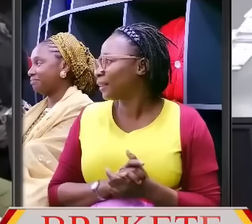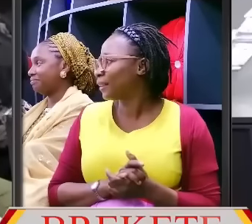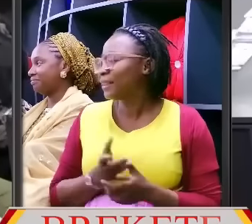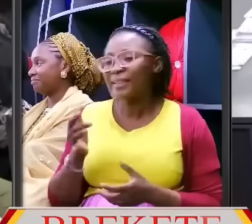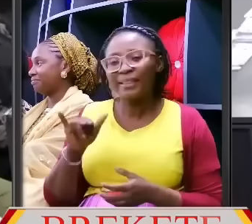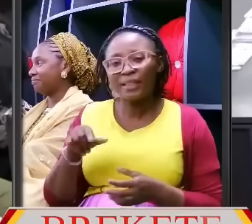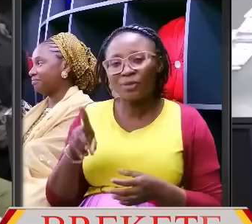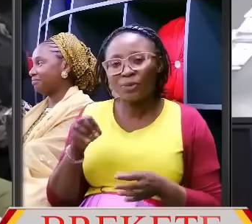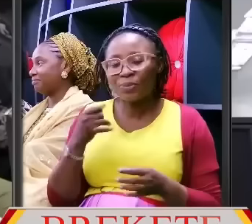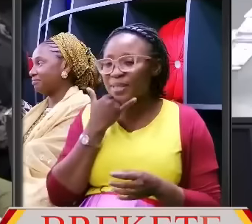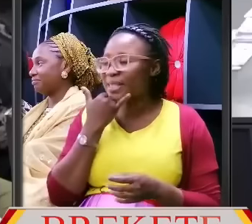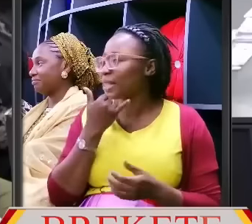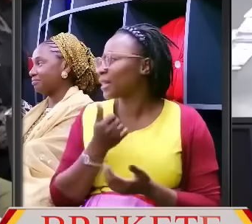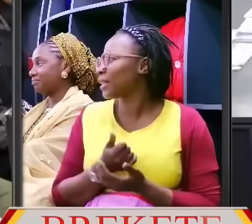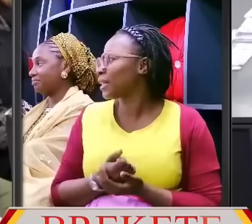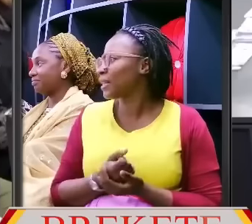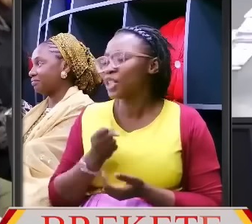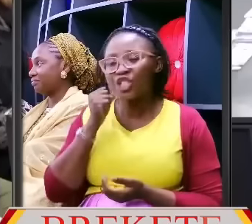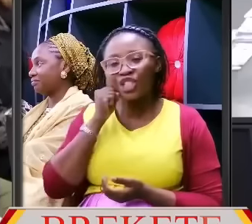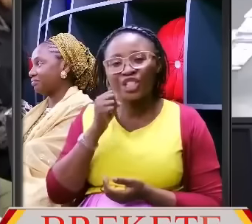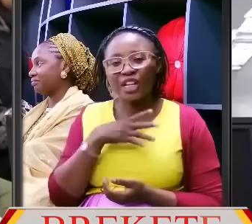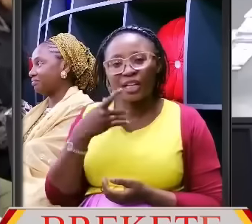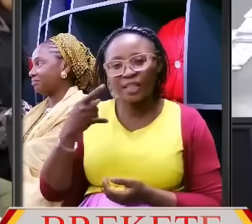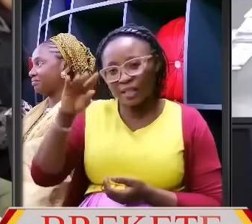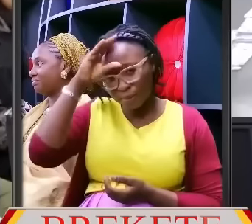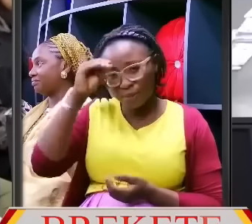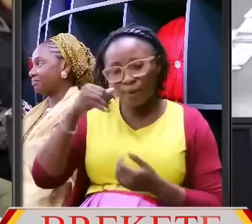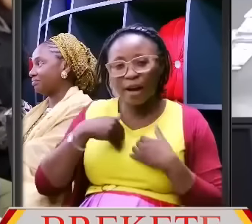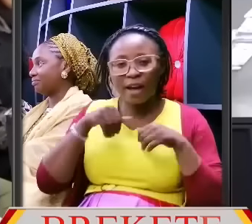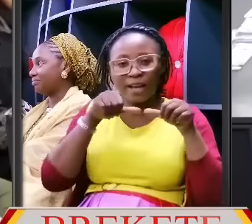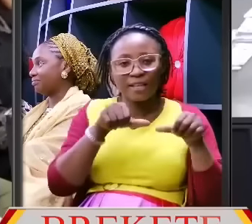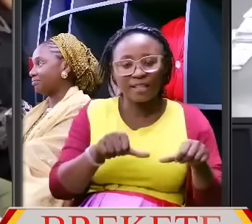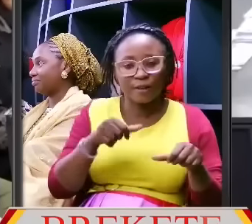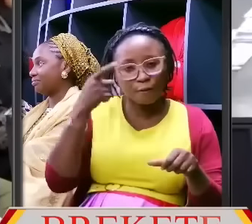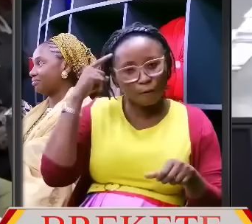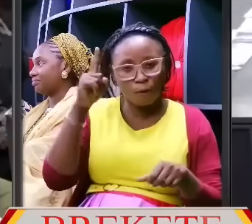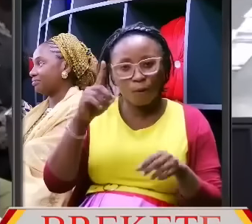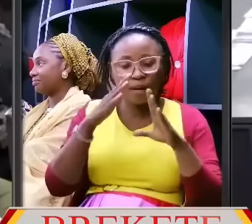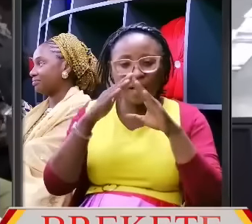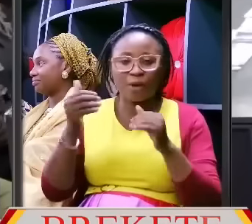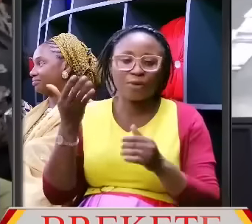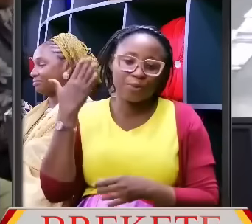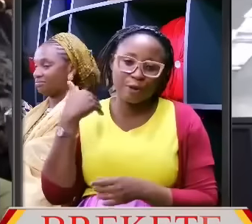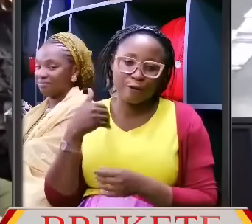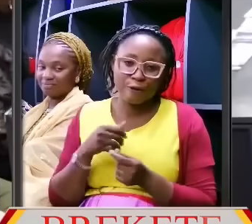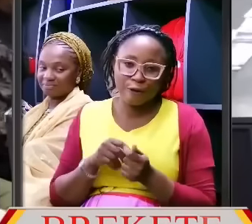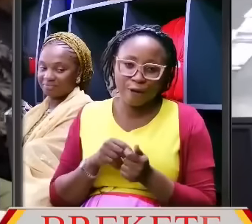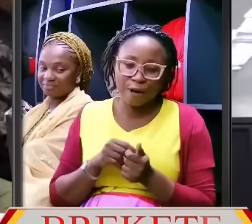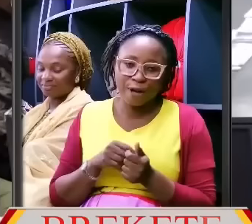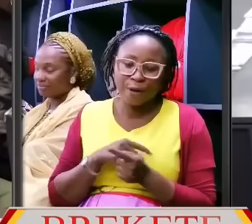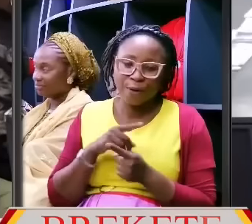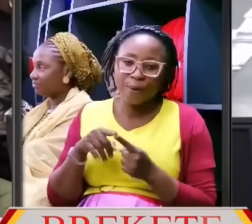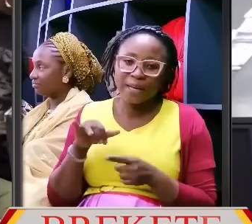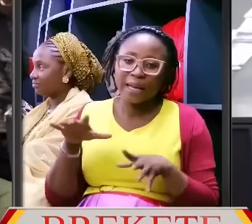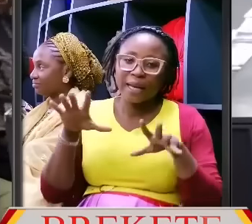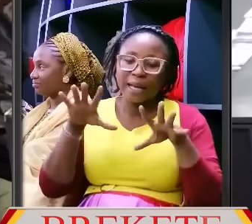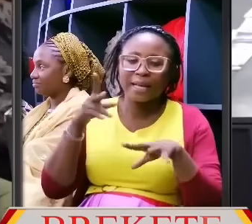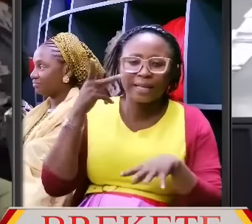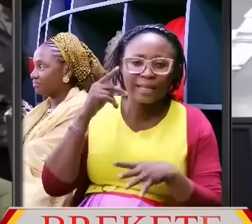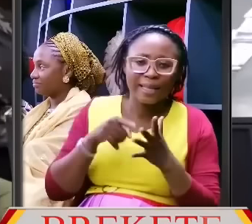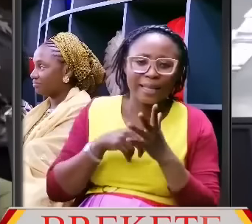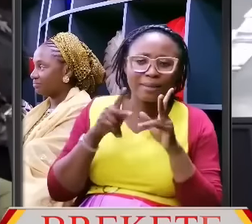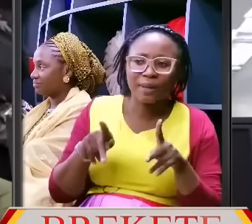They don't do mistake. She and the boy don't stay for one house before. When they gather,